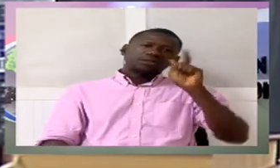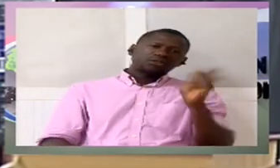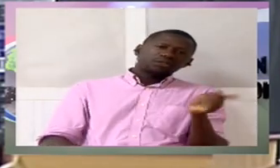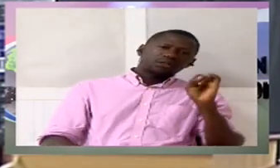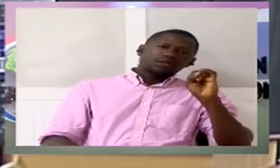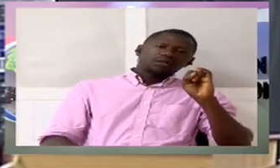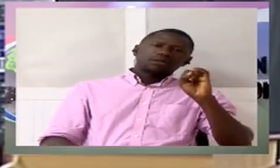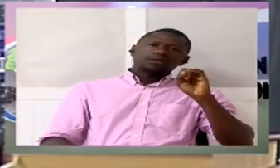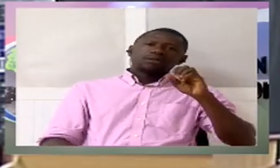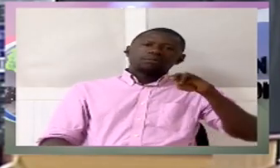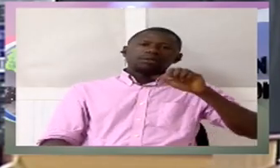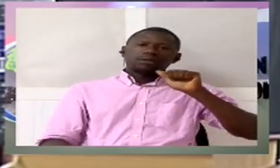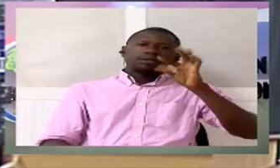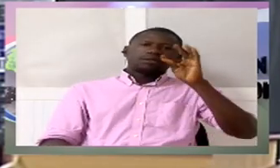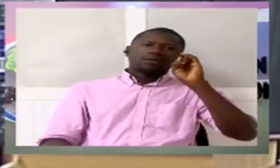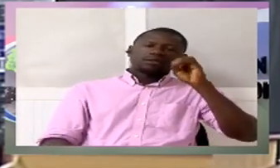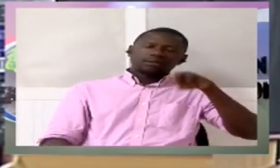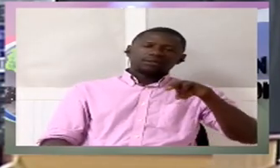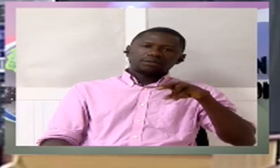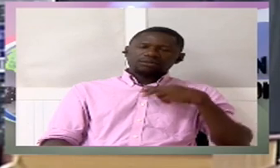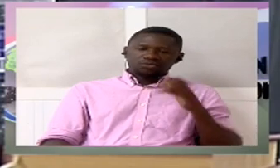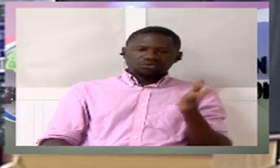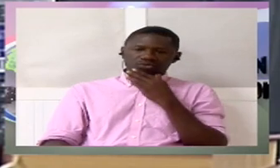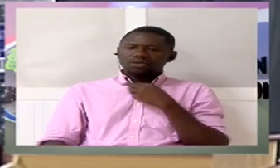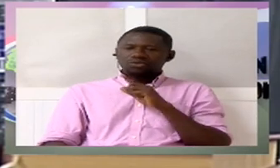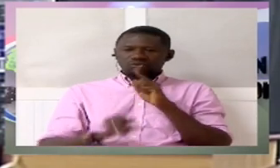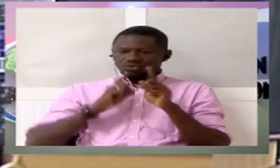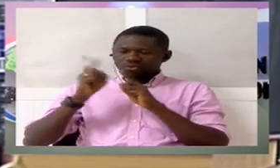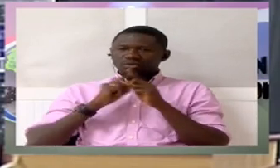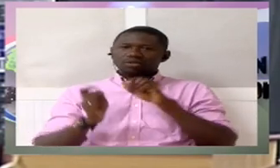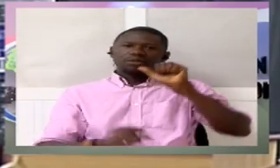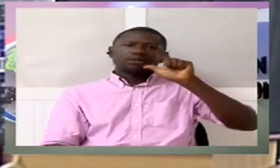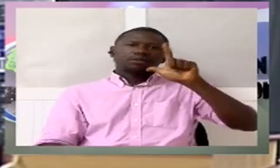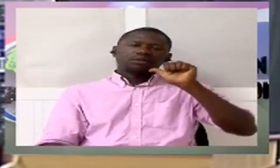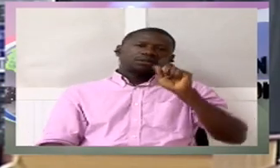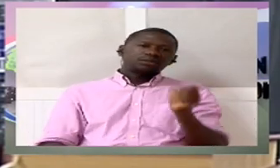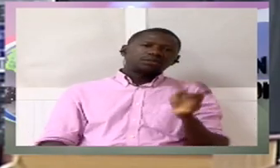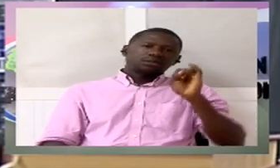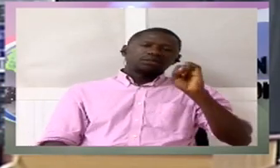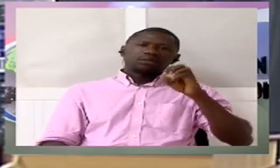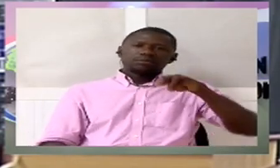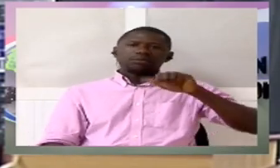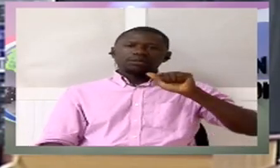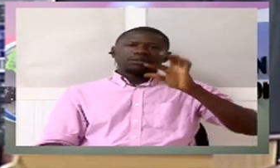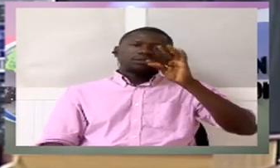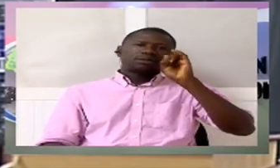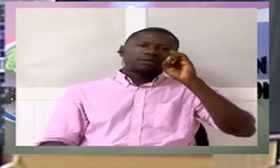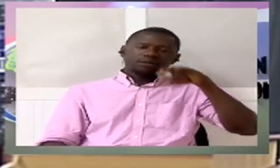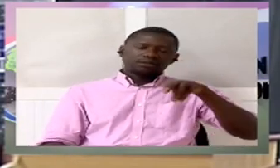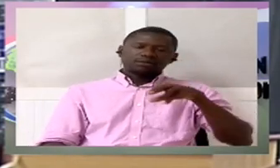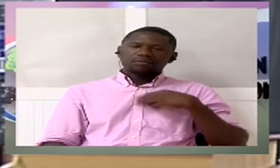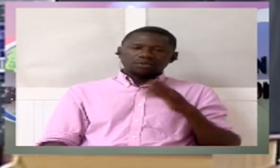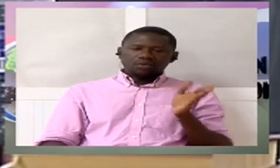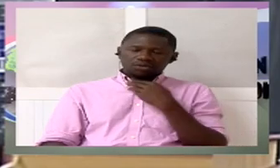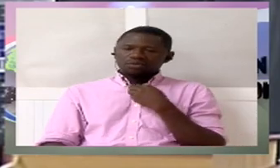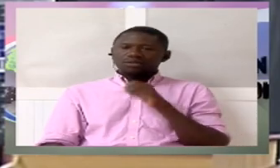Martin. He said I should go and talk with Alhaji Martin. Ni Alhaji Martin tata wala nyama. I went